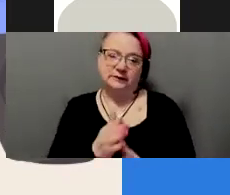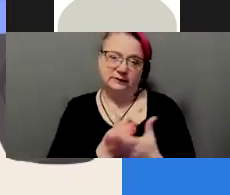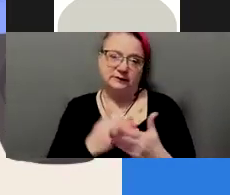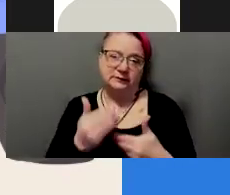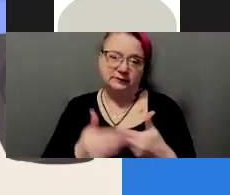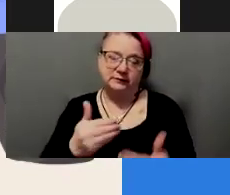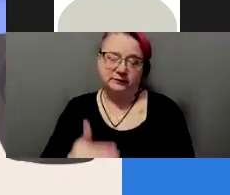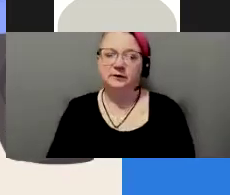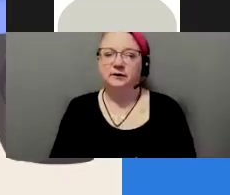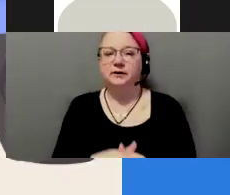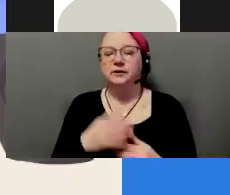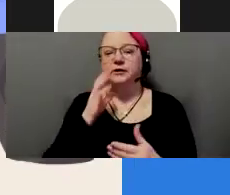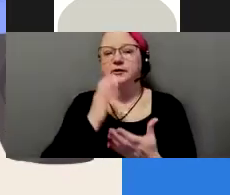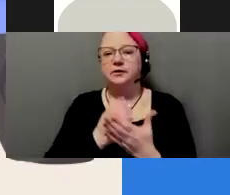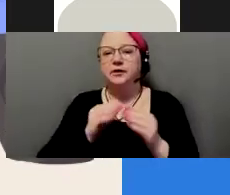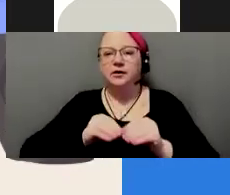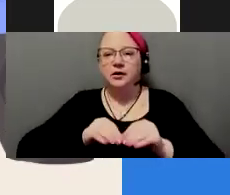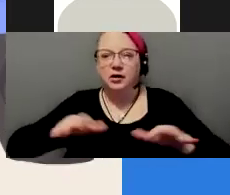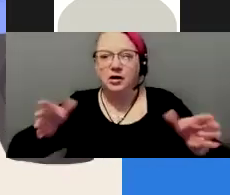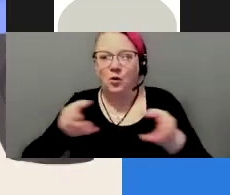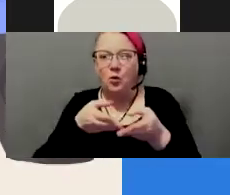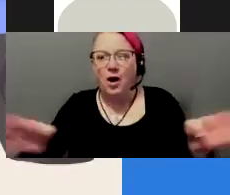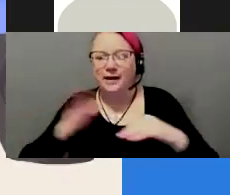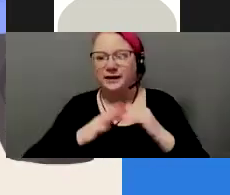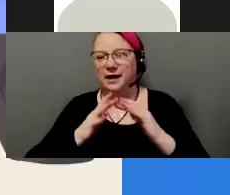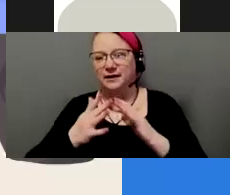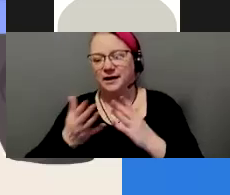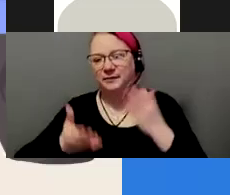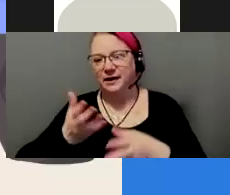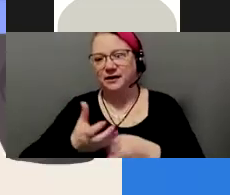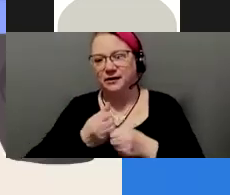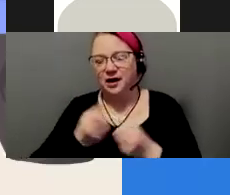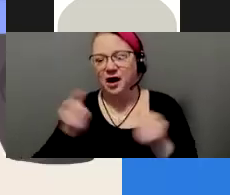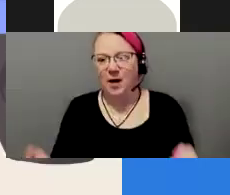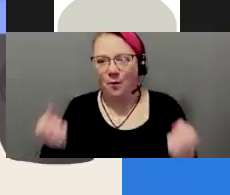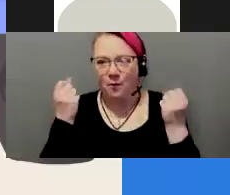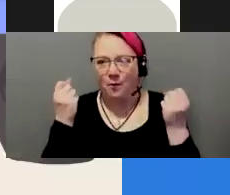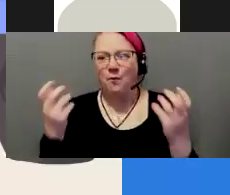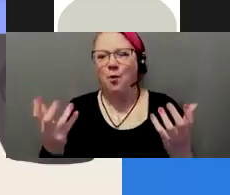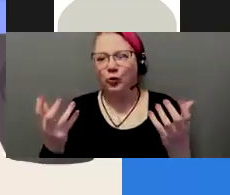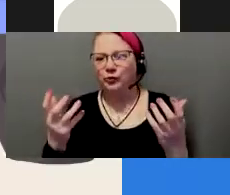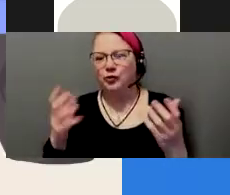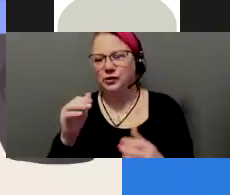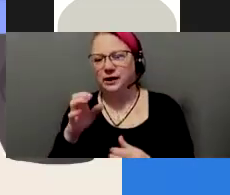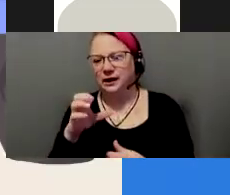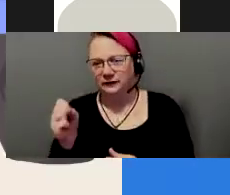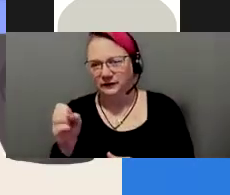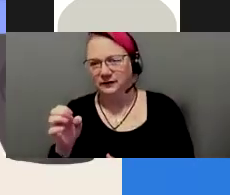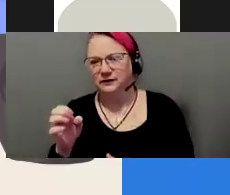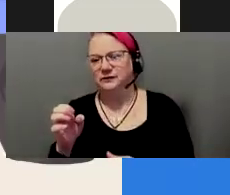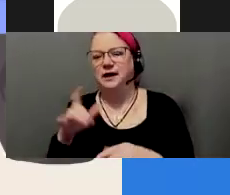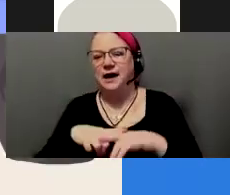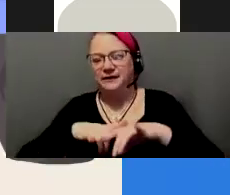Survivors whose images are distributed widely online may also receive notifications about multiple cases that are under prosecution at the same